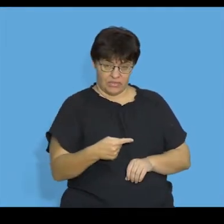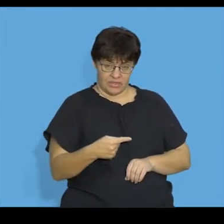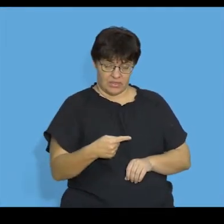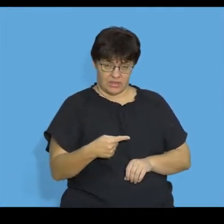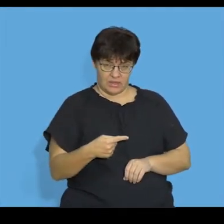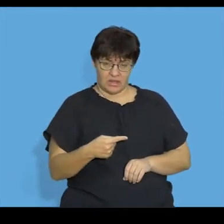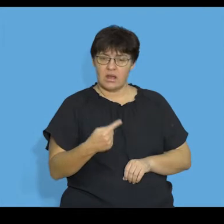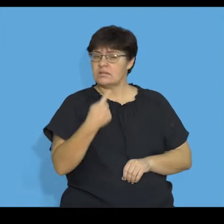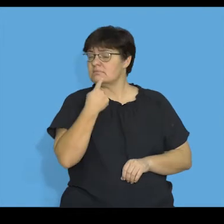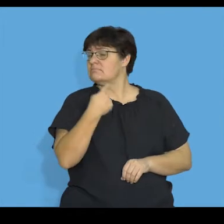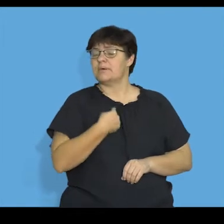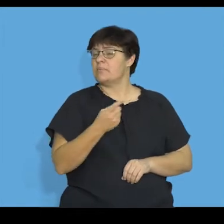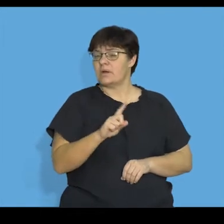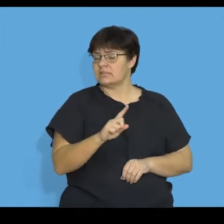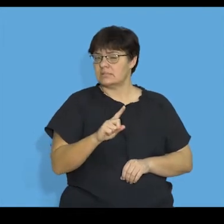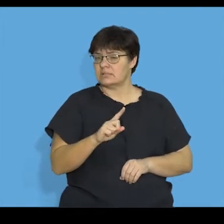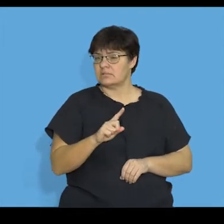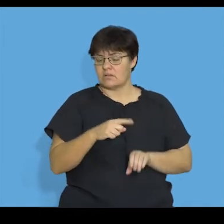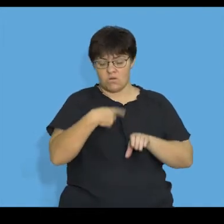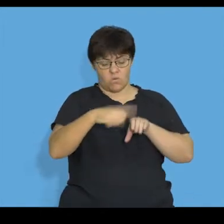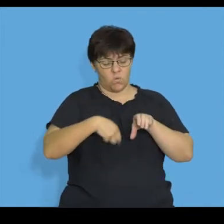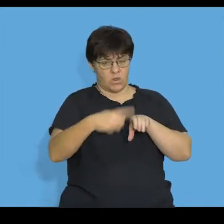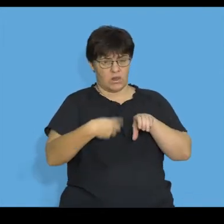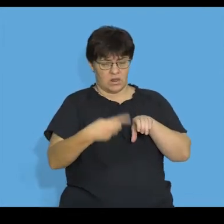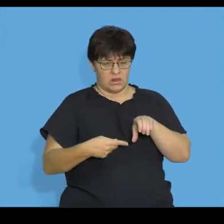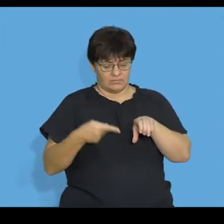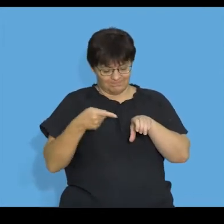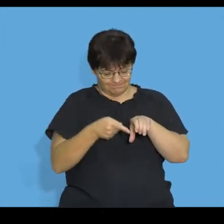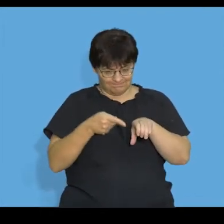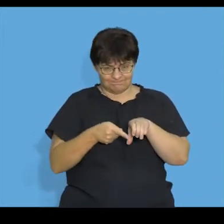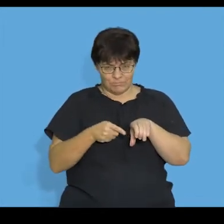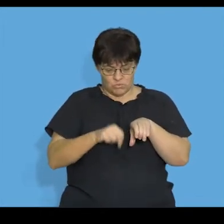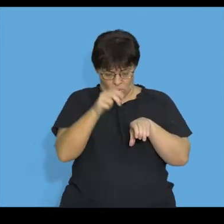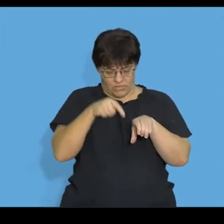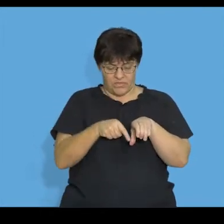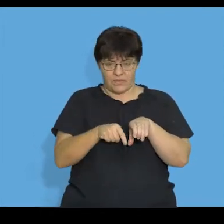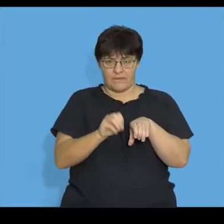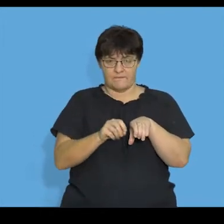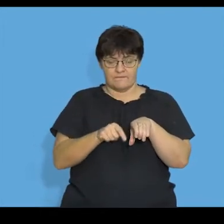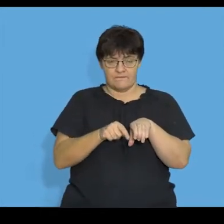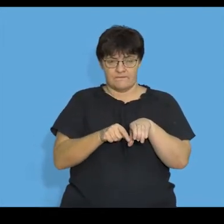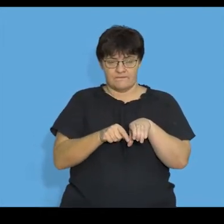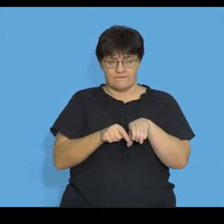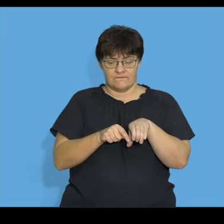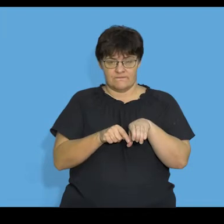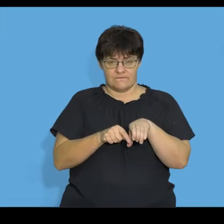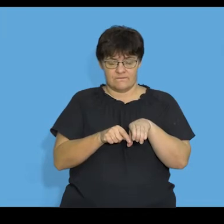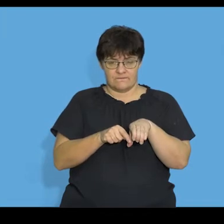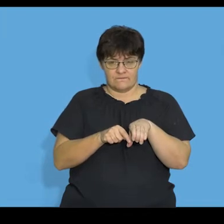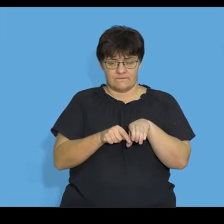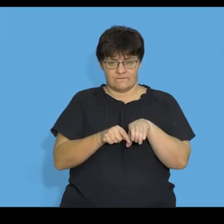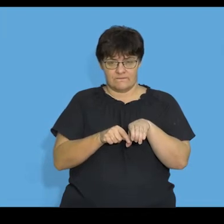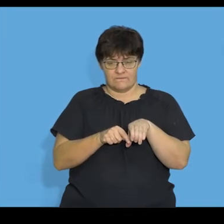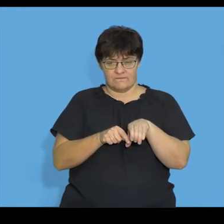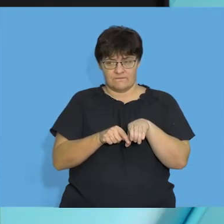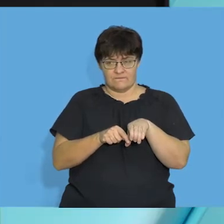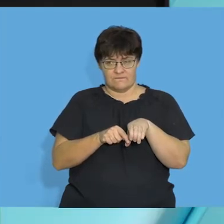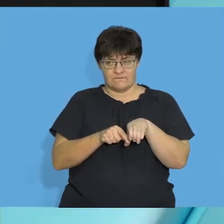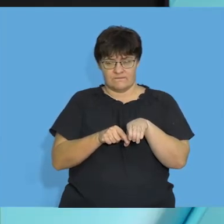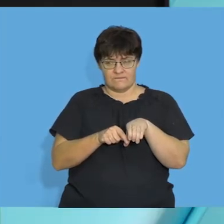us that this solenoid, this coil, has to produce a north pole. So if I'm going to use